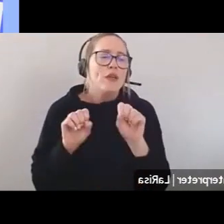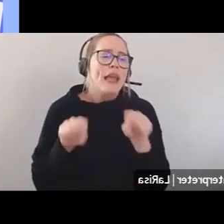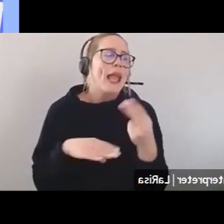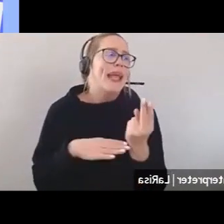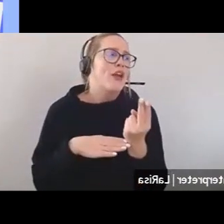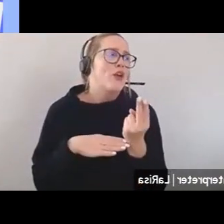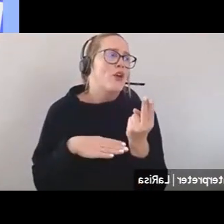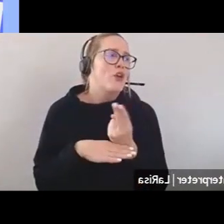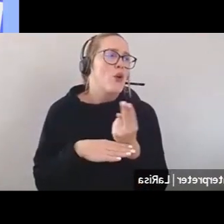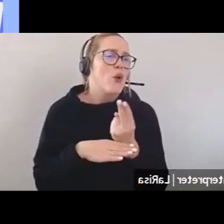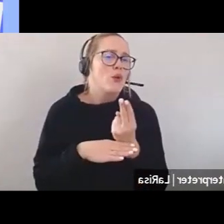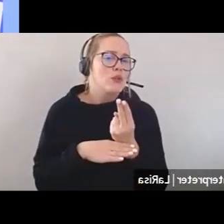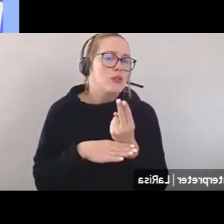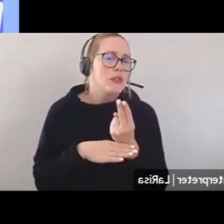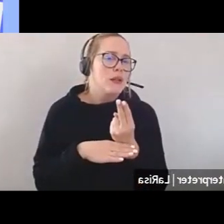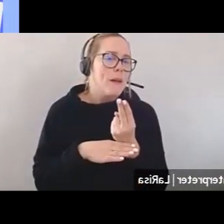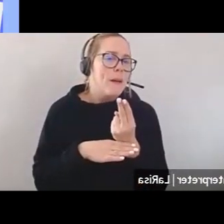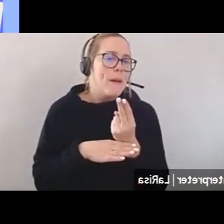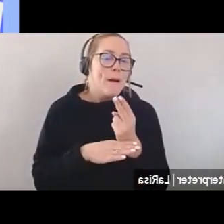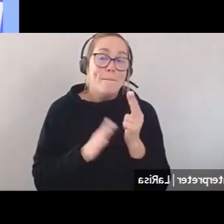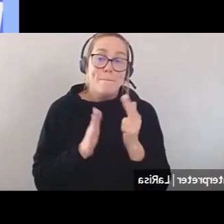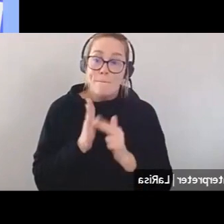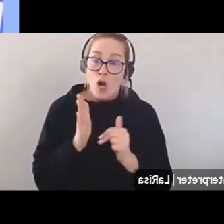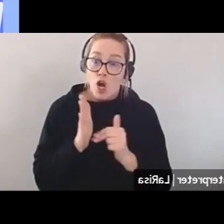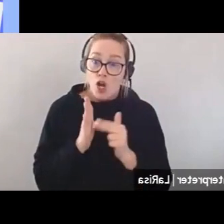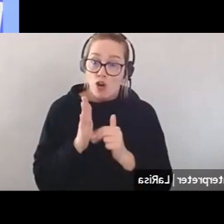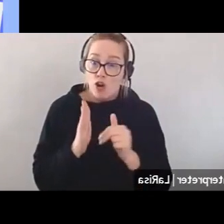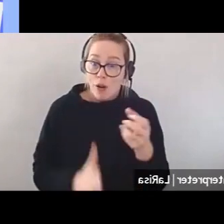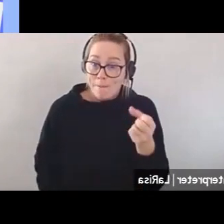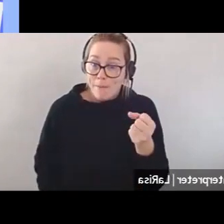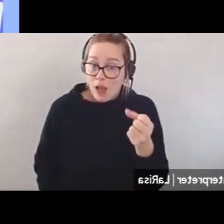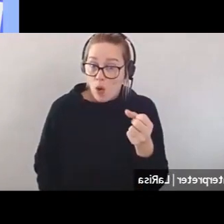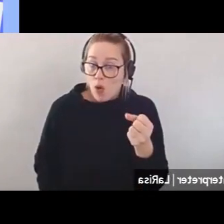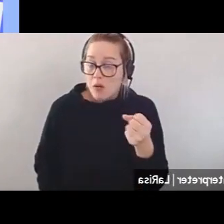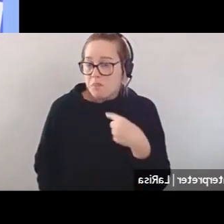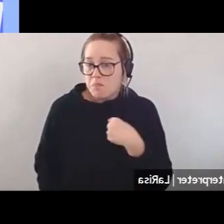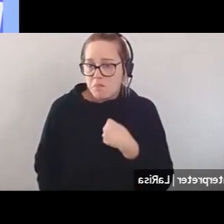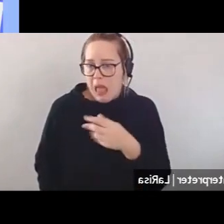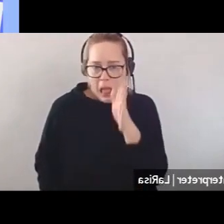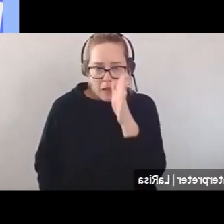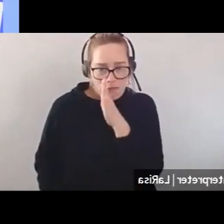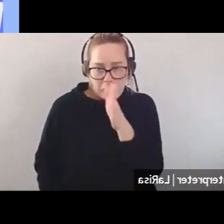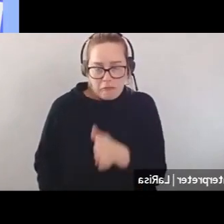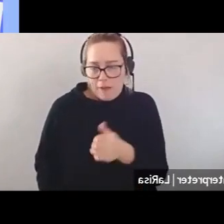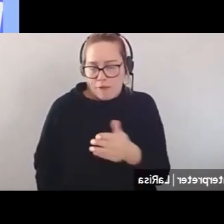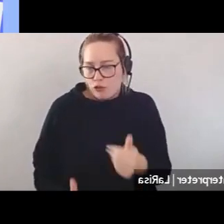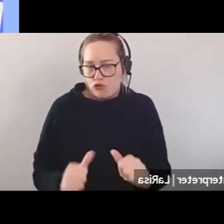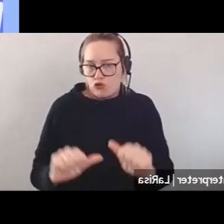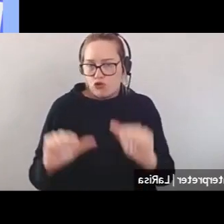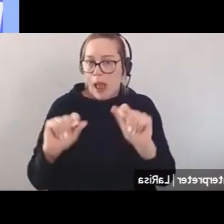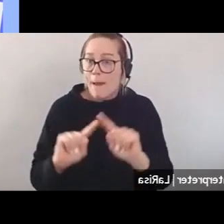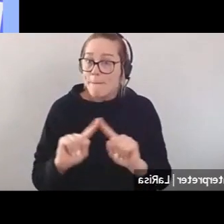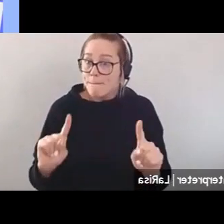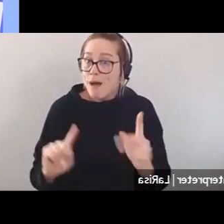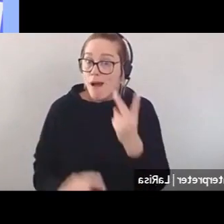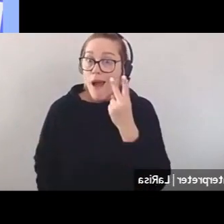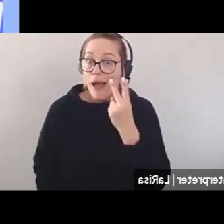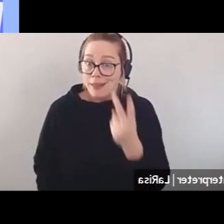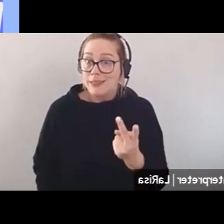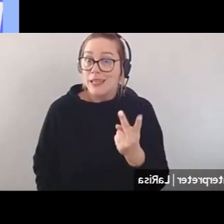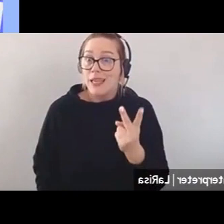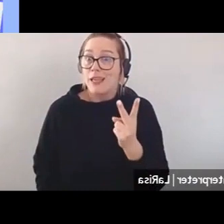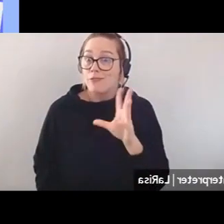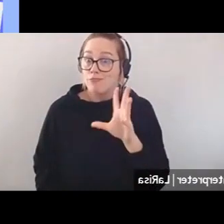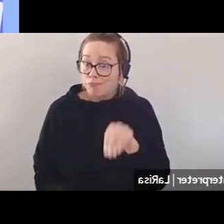Okay, you can make dairy-free buttermilk, and you can make it with dairy as well, but I've never bought dairy. I've